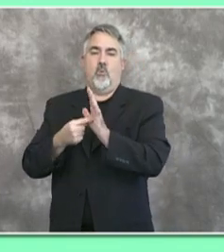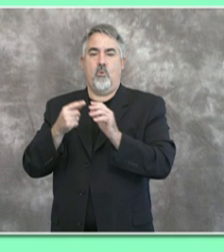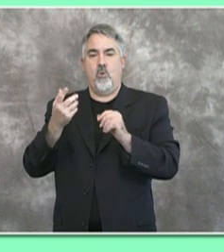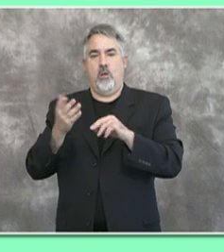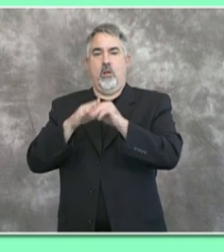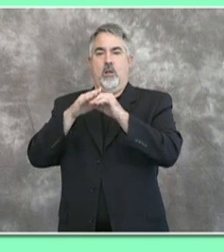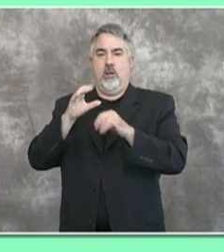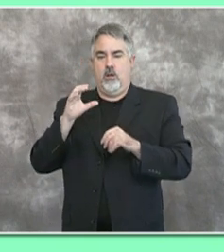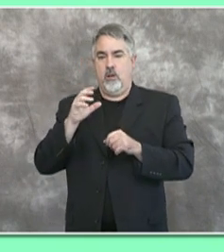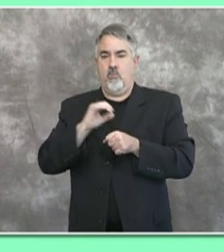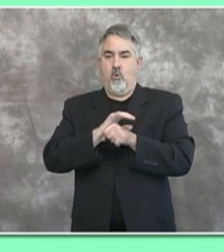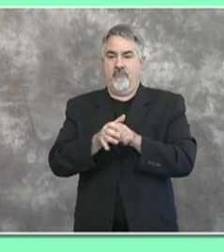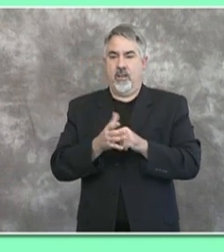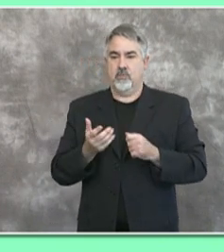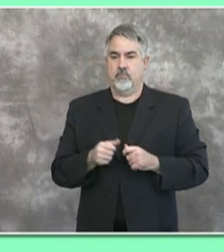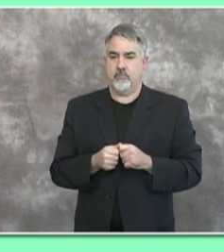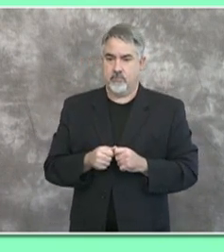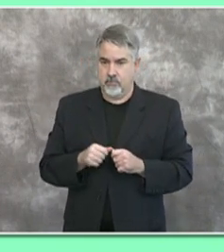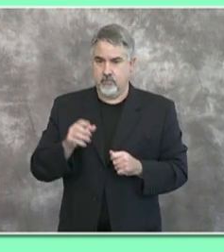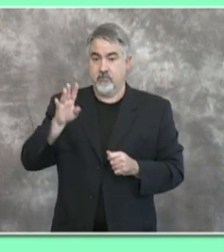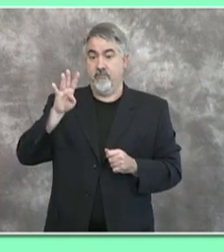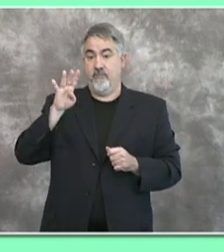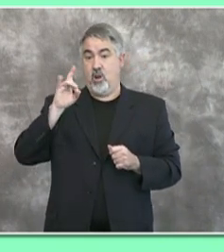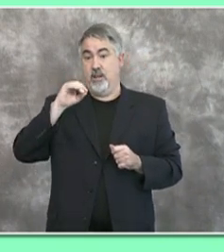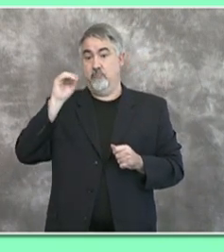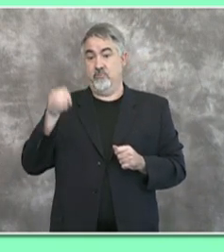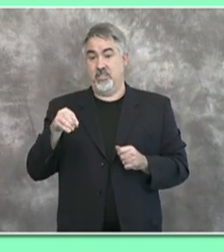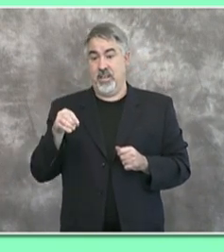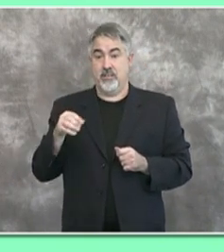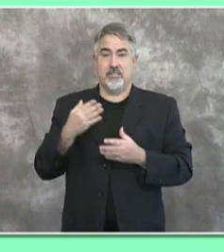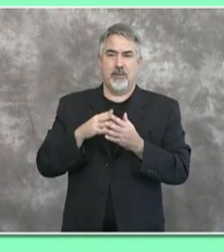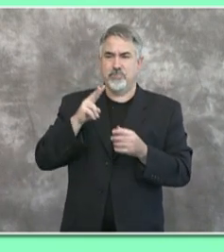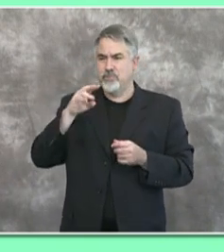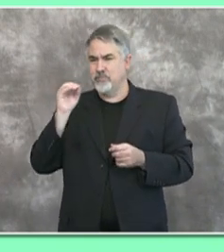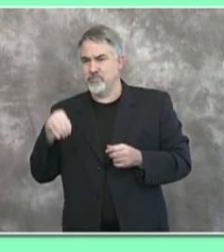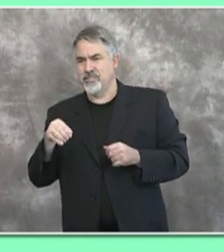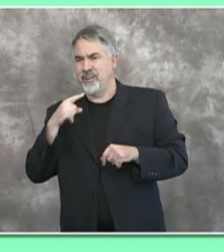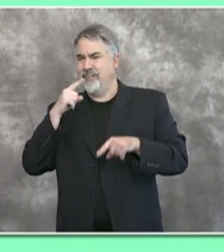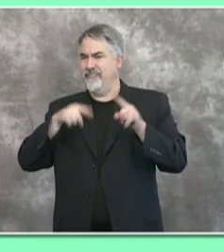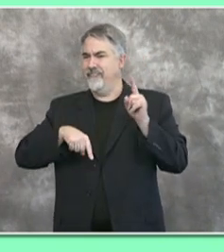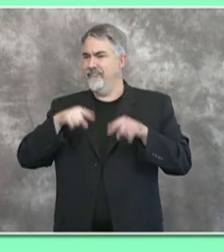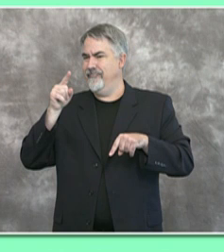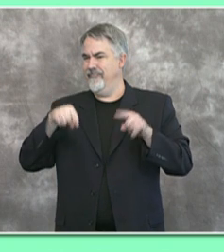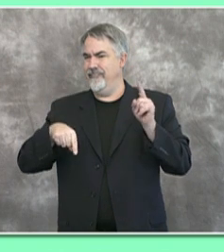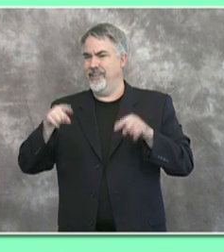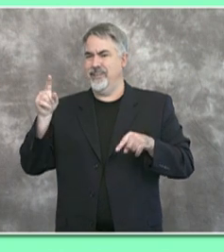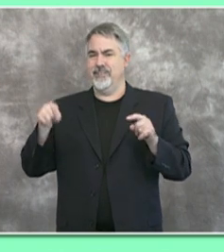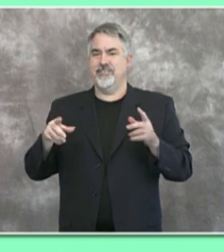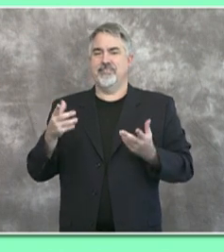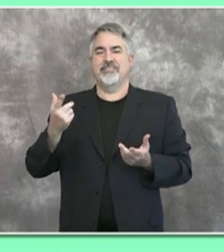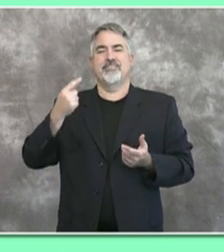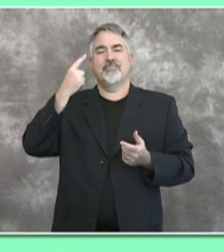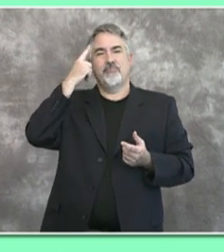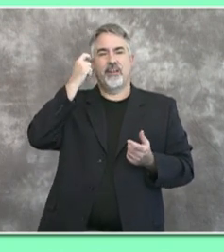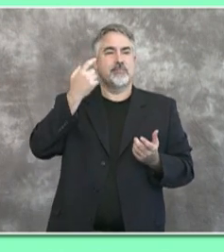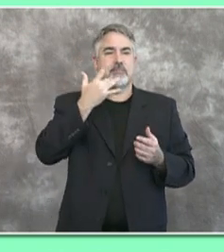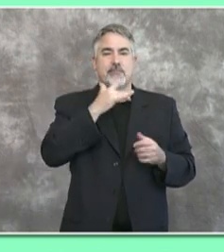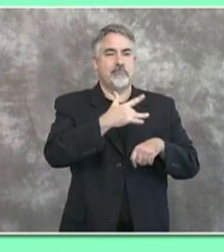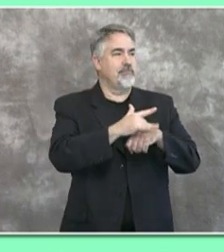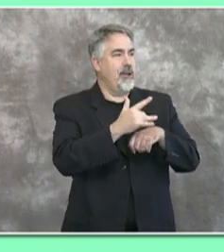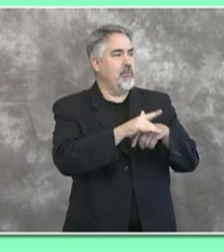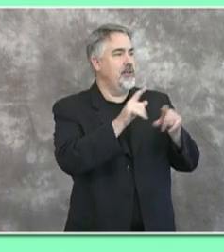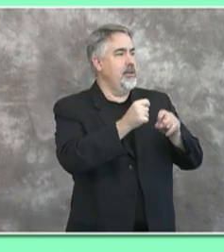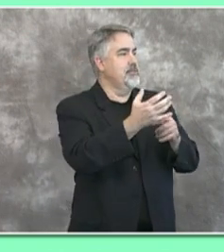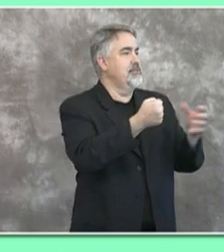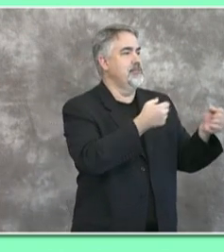percentages of testing, 48%, 52%, on different days because we were doing very limited testing. We believe that